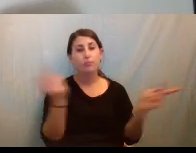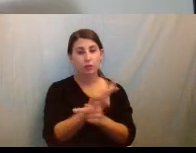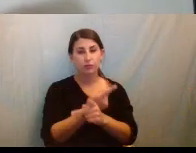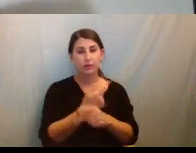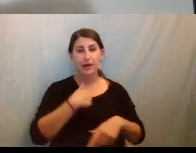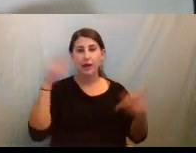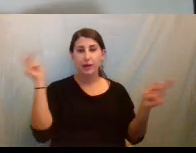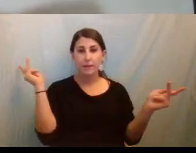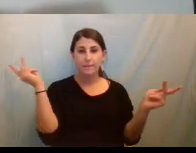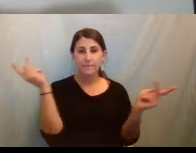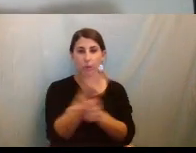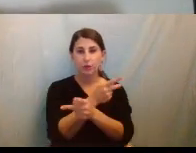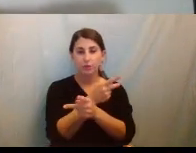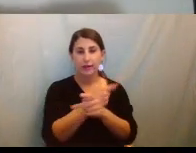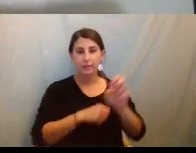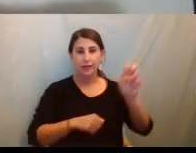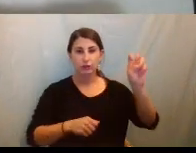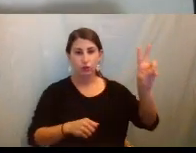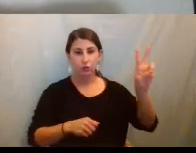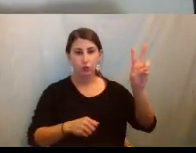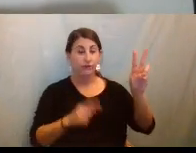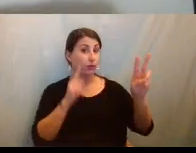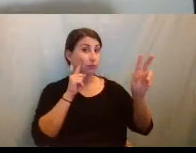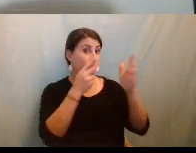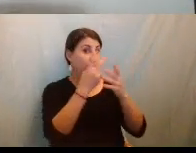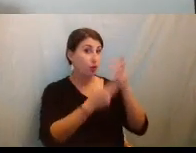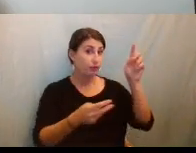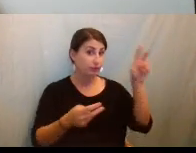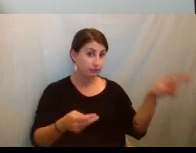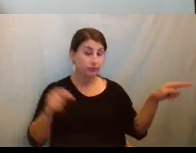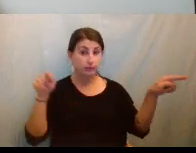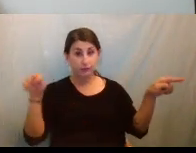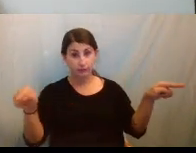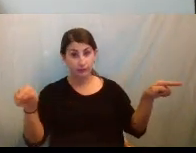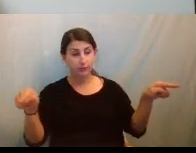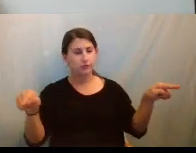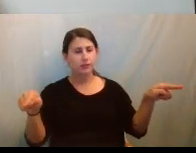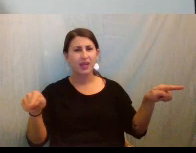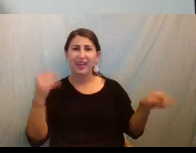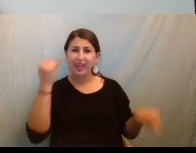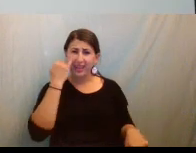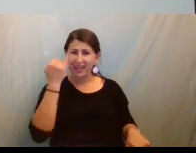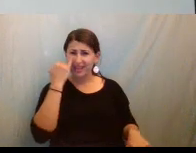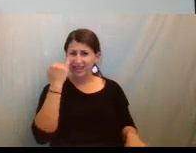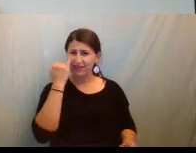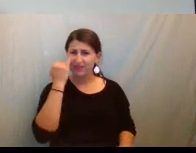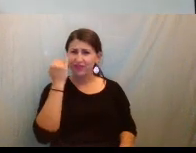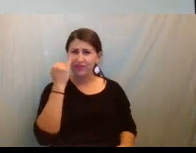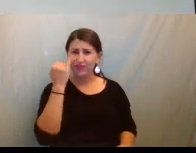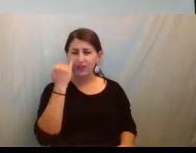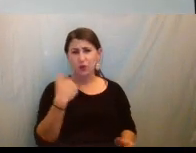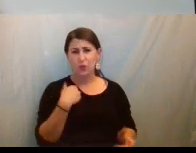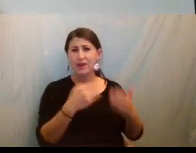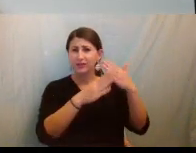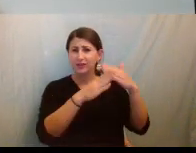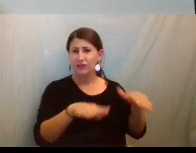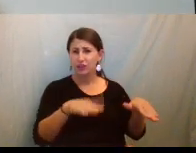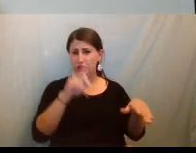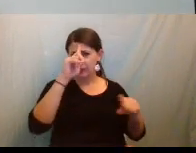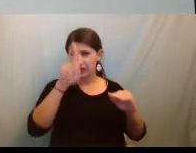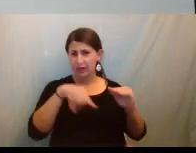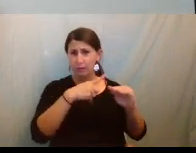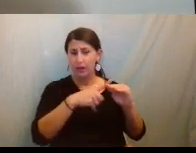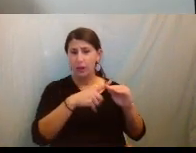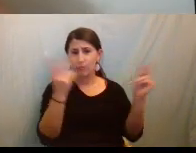so I'm going to multiply by 2 on both sides. So whenever you have division, just think about multiplying by that same number on